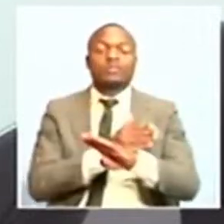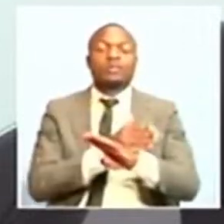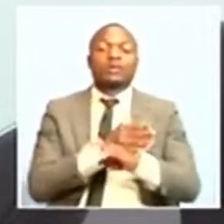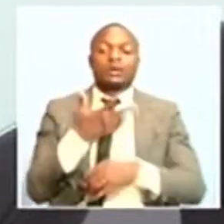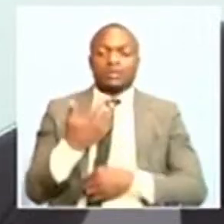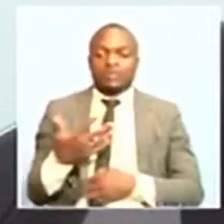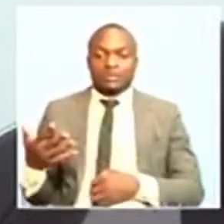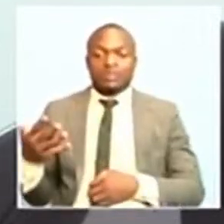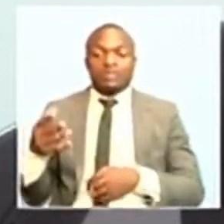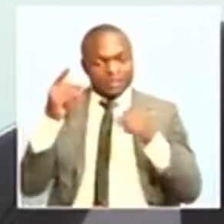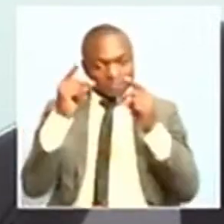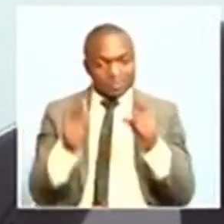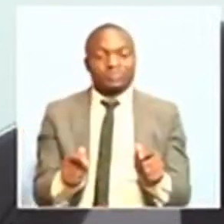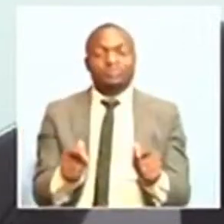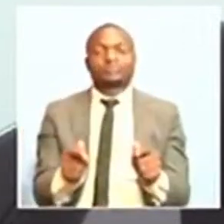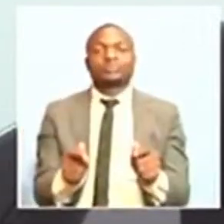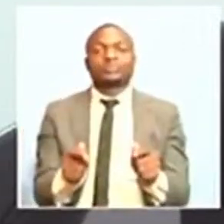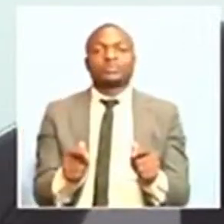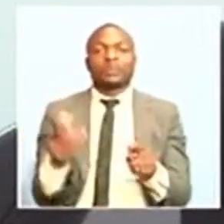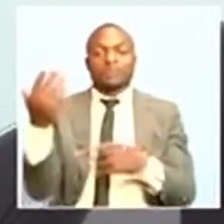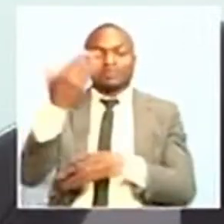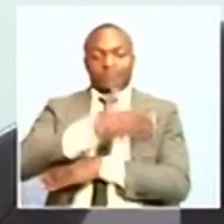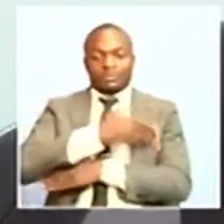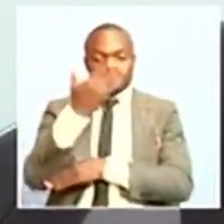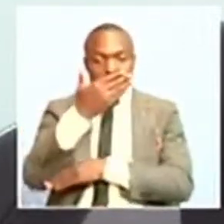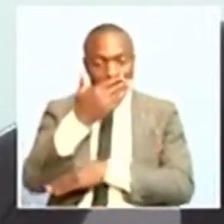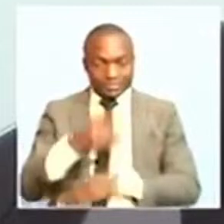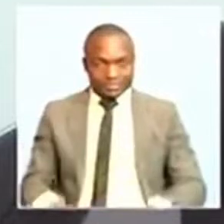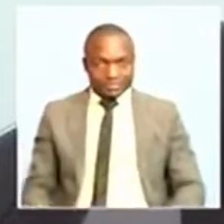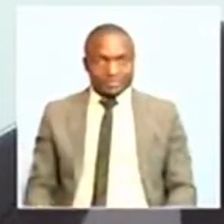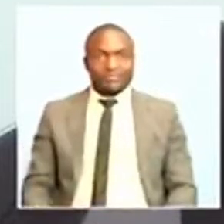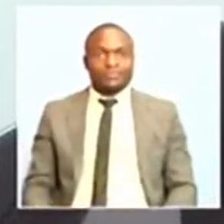commodities actually arrive at the border.